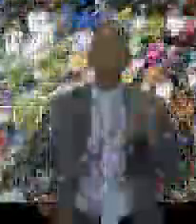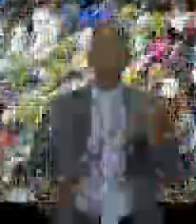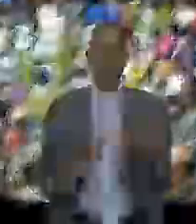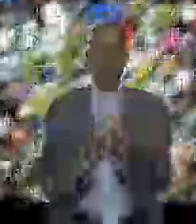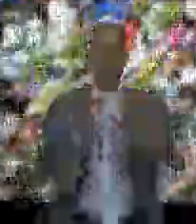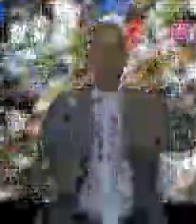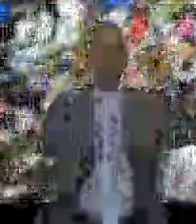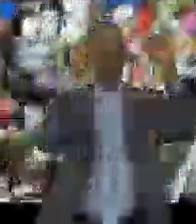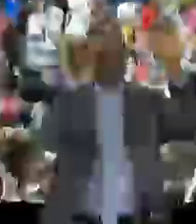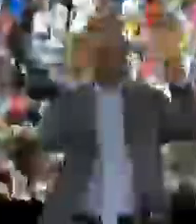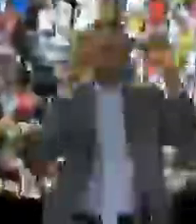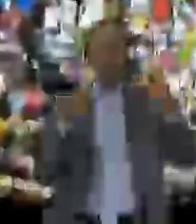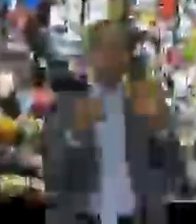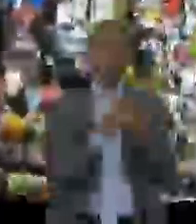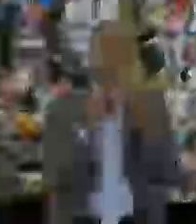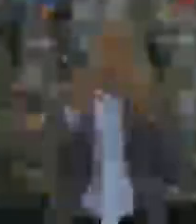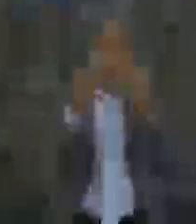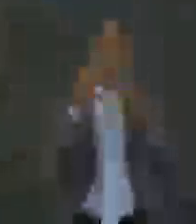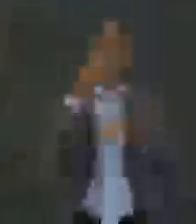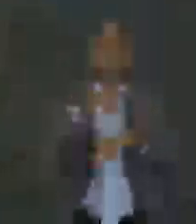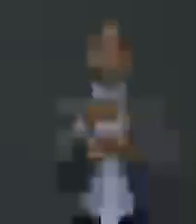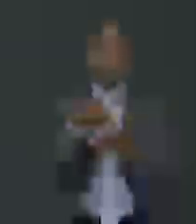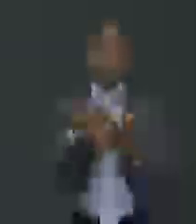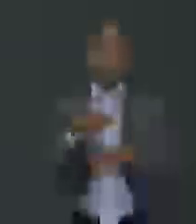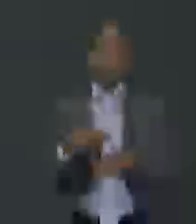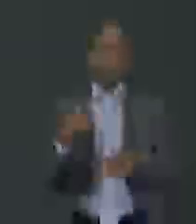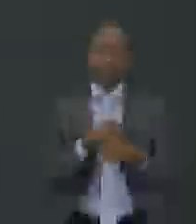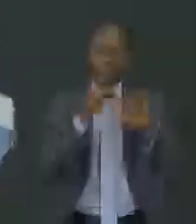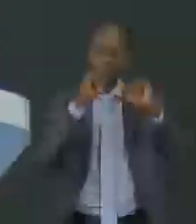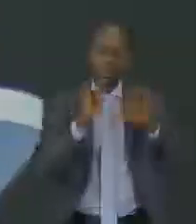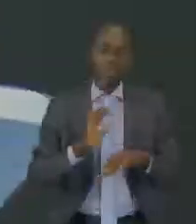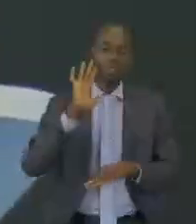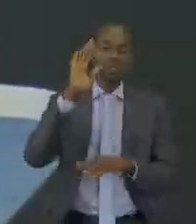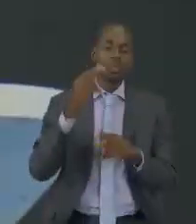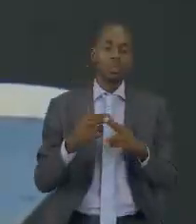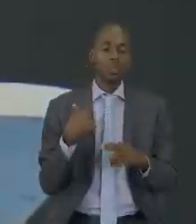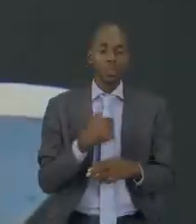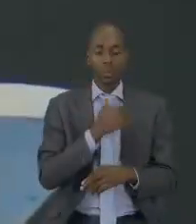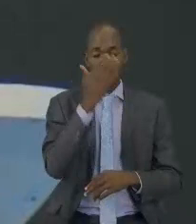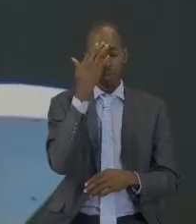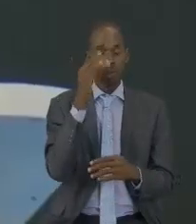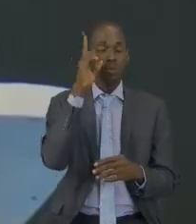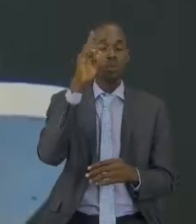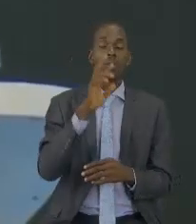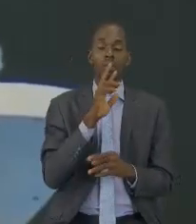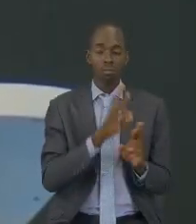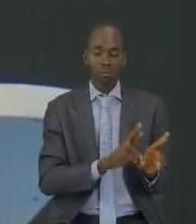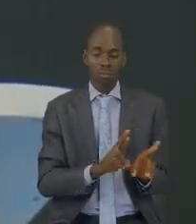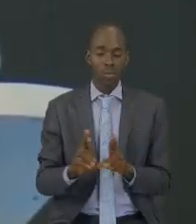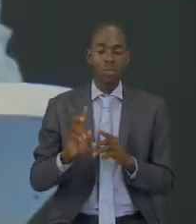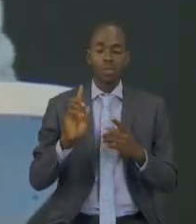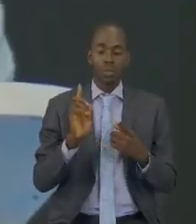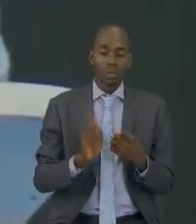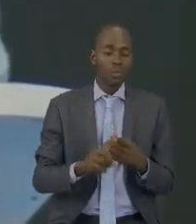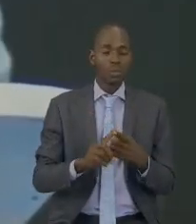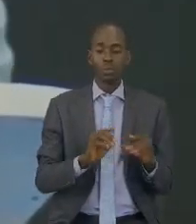Father, we thank you at this time. We bless your name. We know you are ready to set